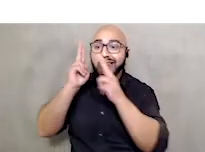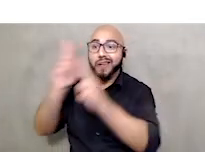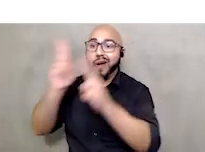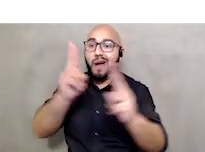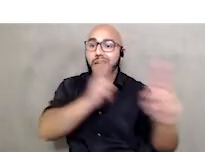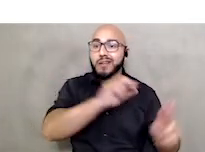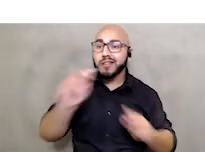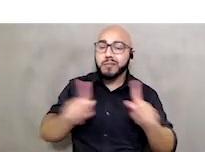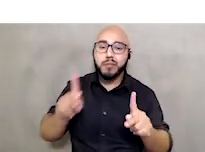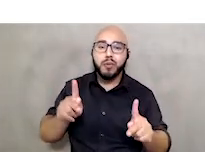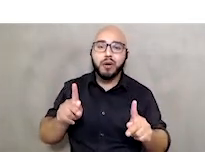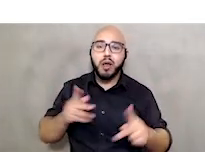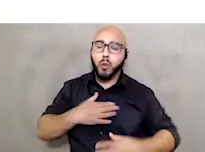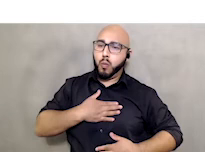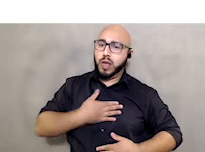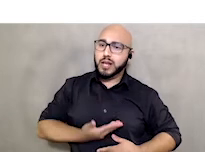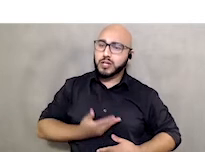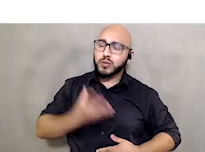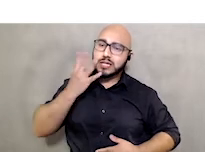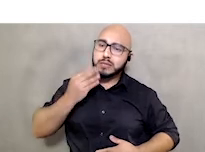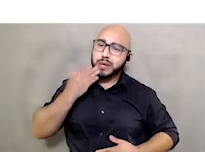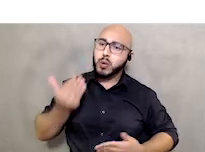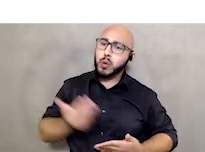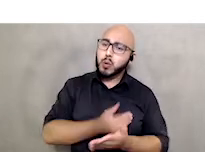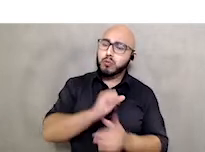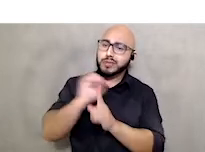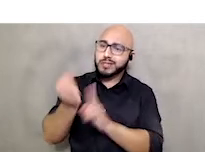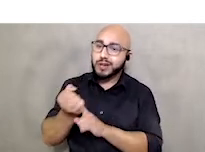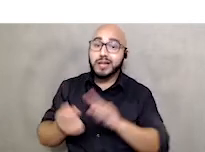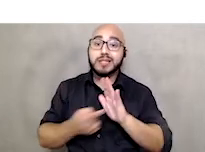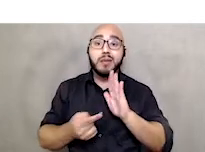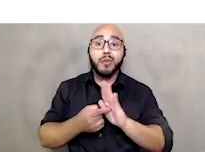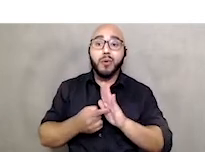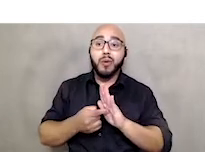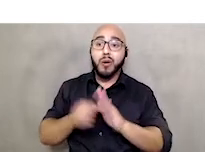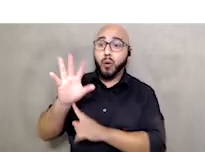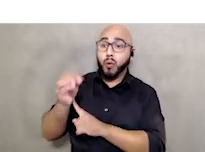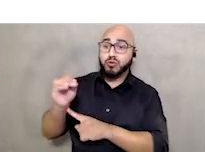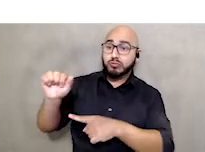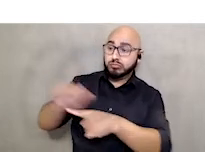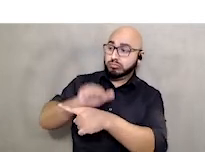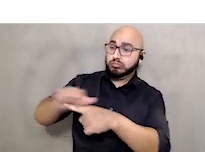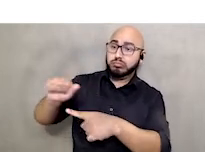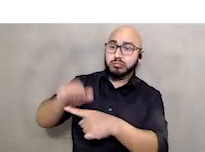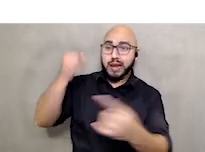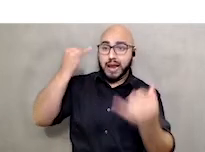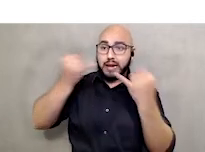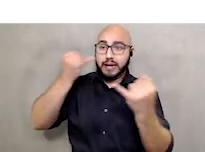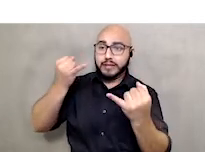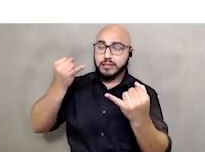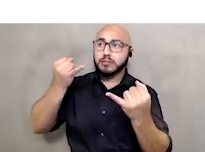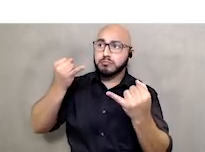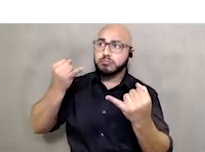is a willingness to experience new things, such as practices and ideas. It is